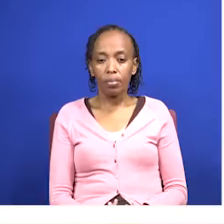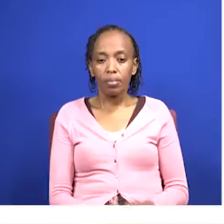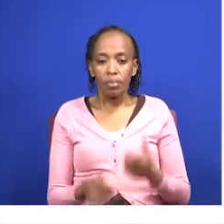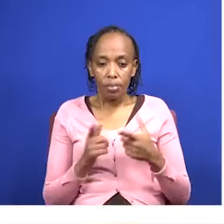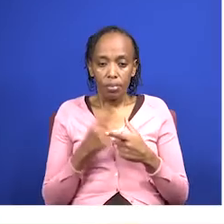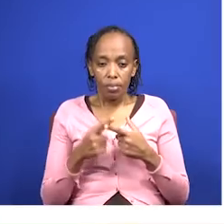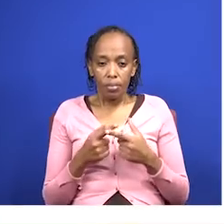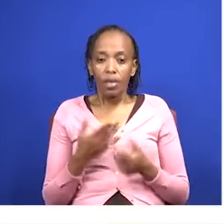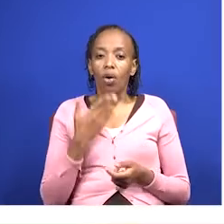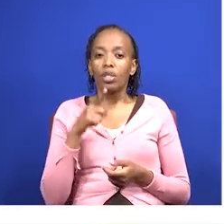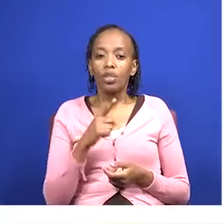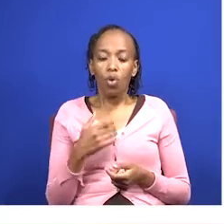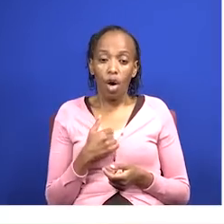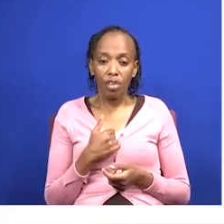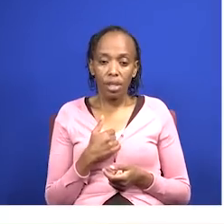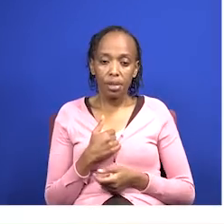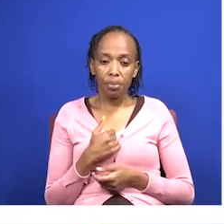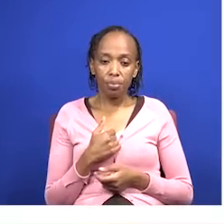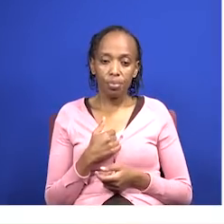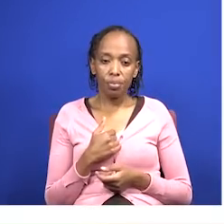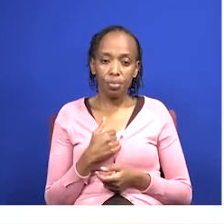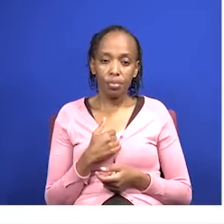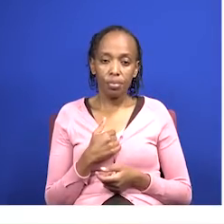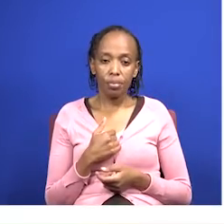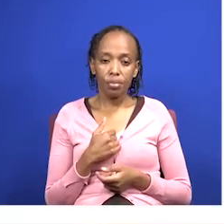After that, I want you to have